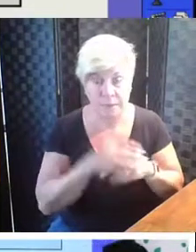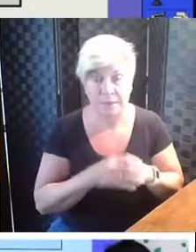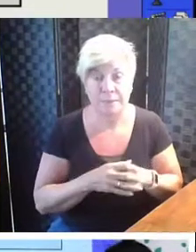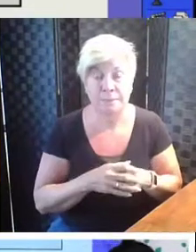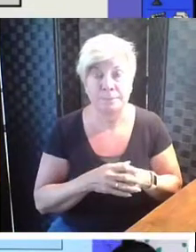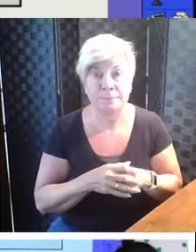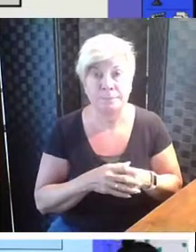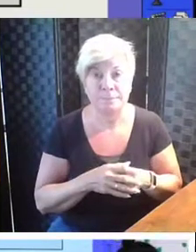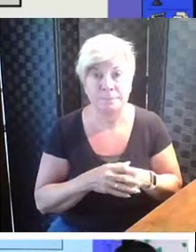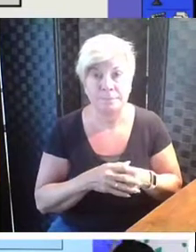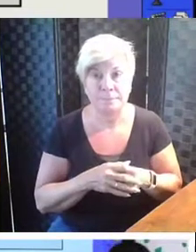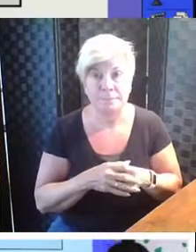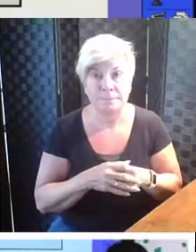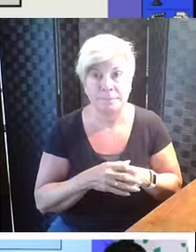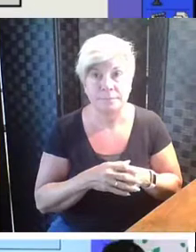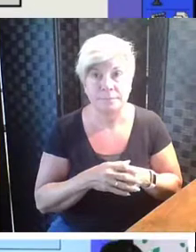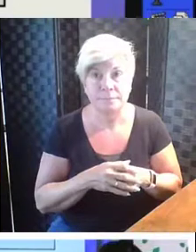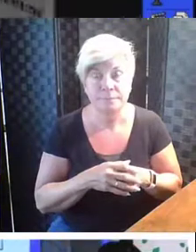be telling us.